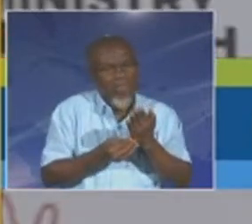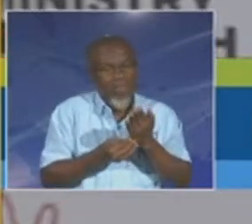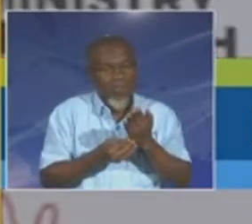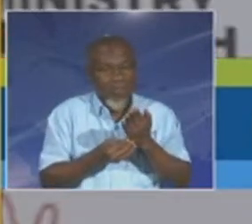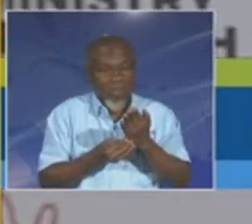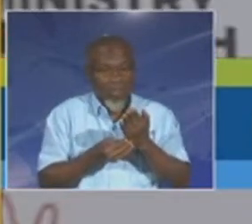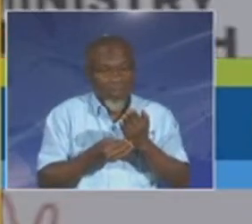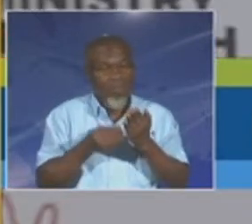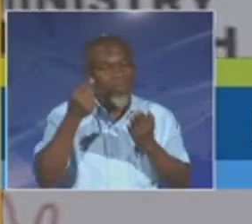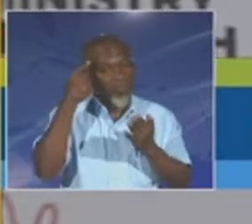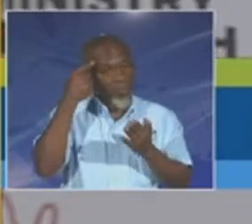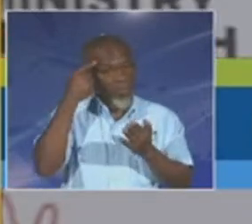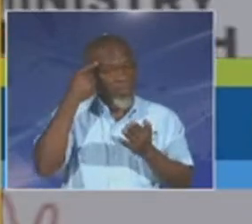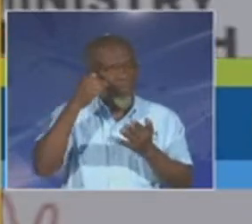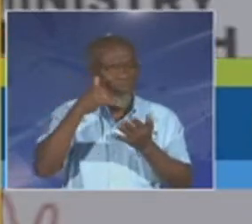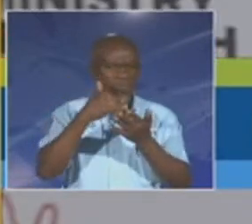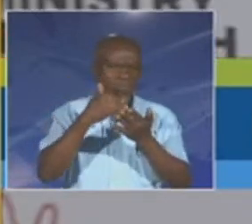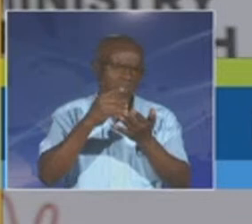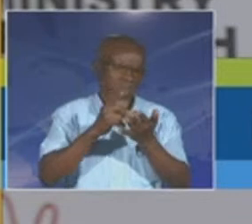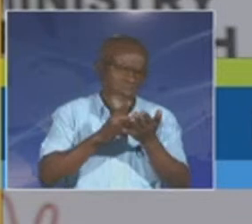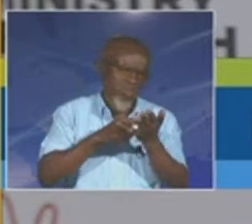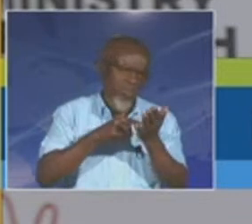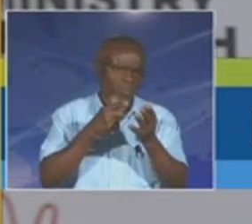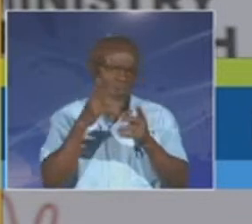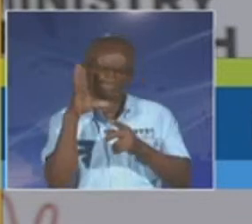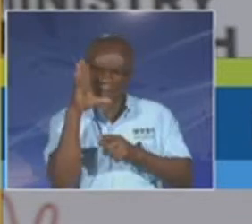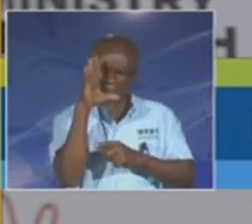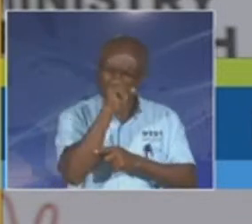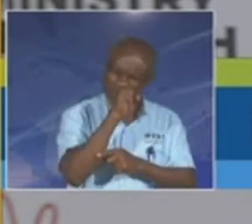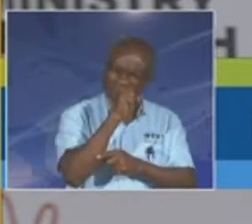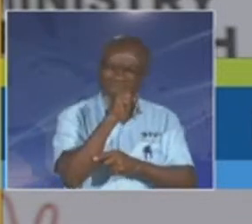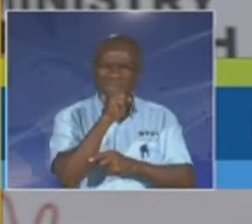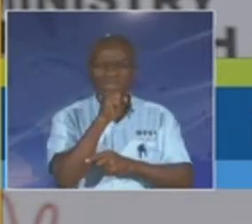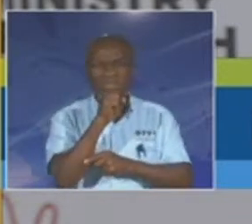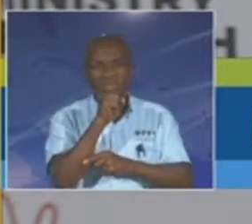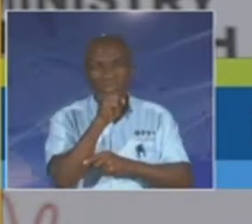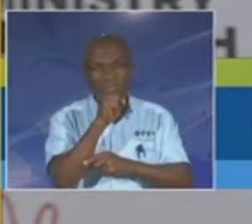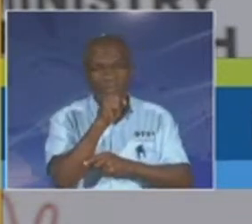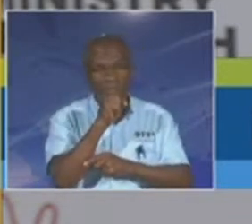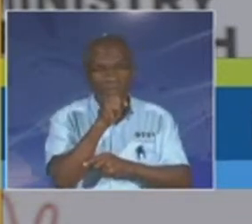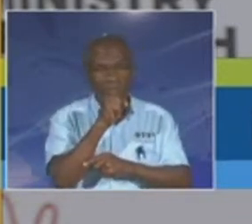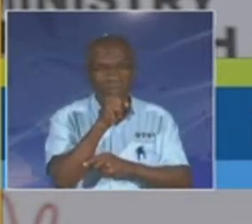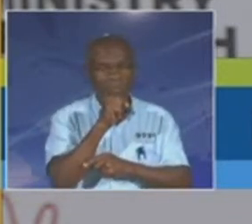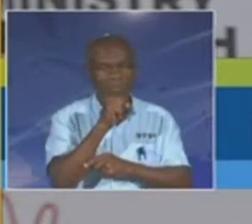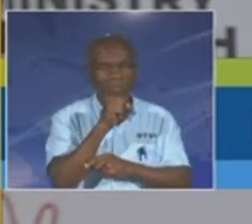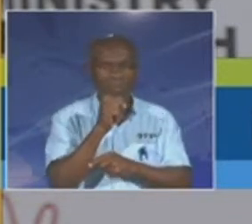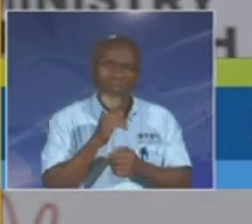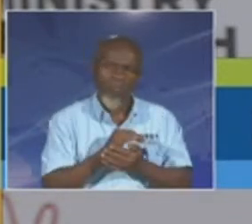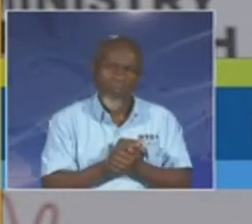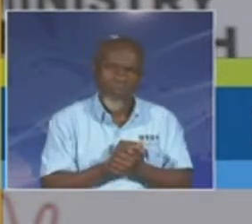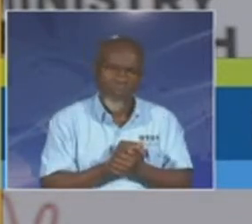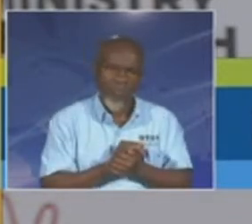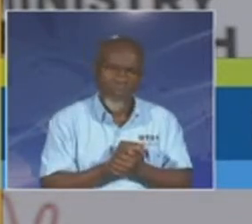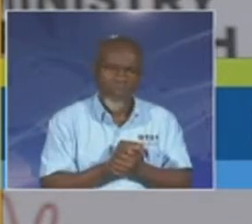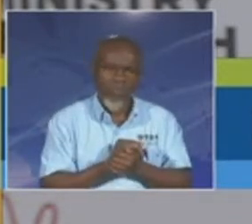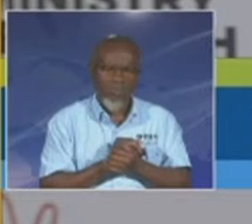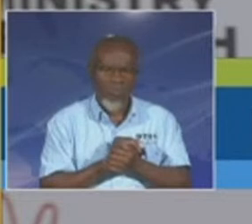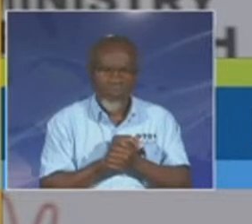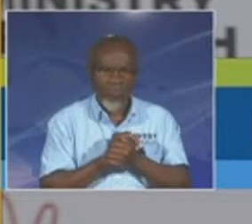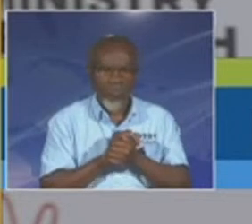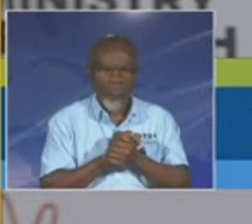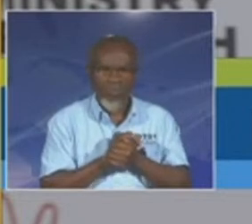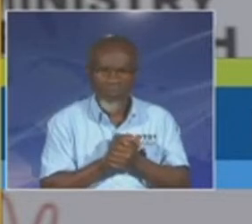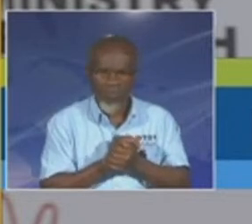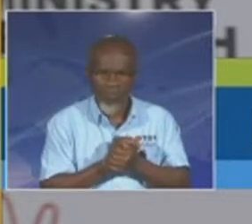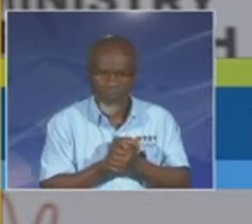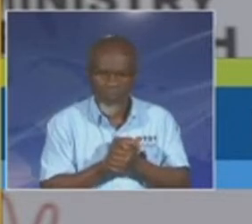gets missed when we speak about endemicity. Endemicity doesn't mean, okay, we can ignore this now. Endemicity means that we now understand